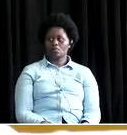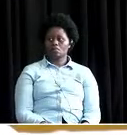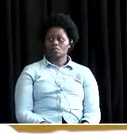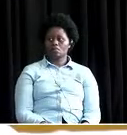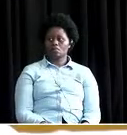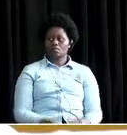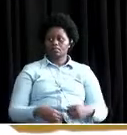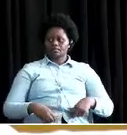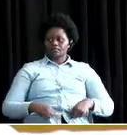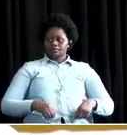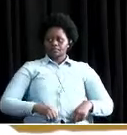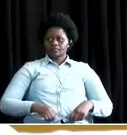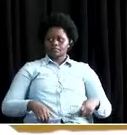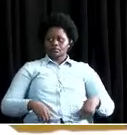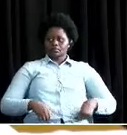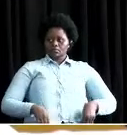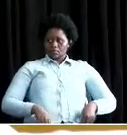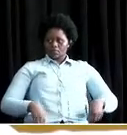Speaker.